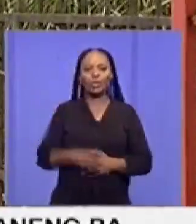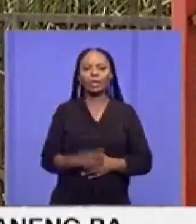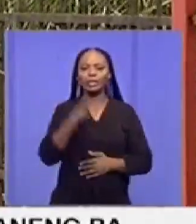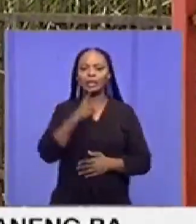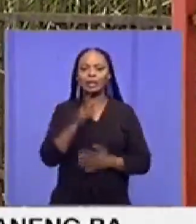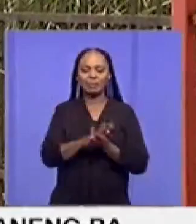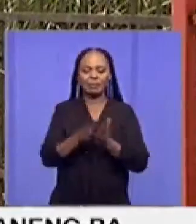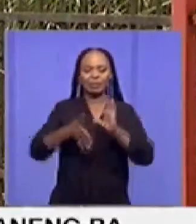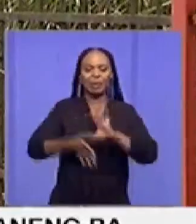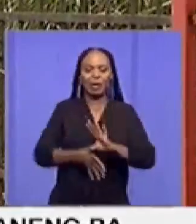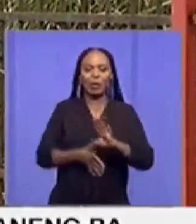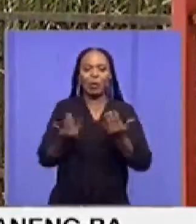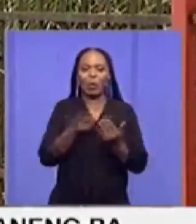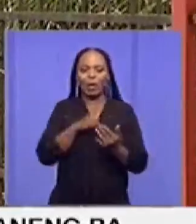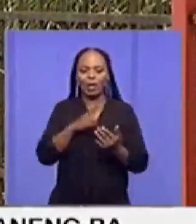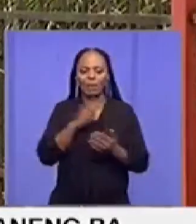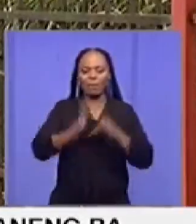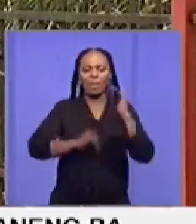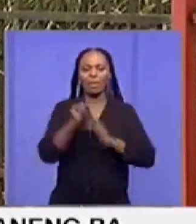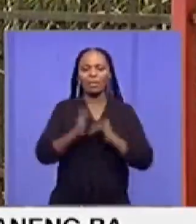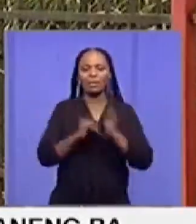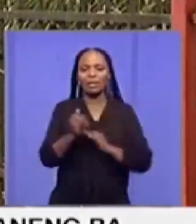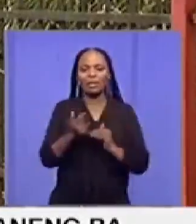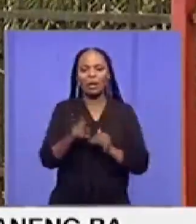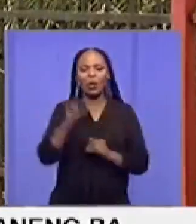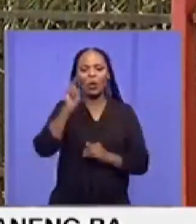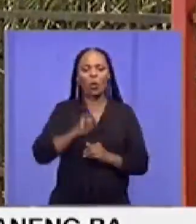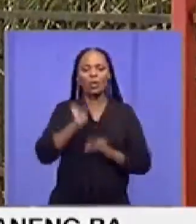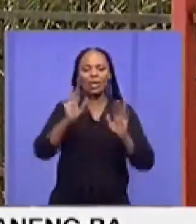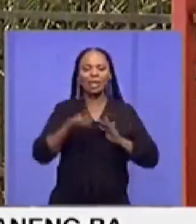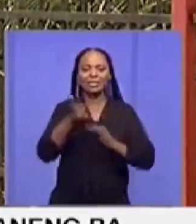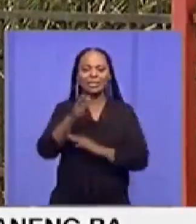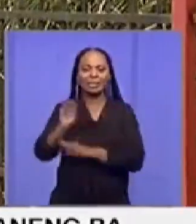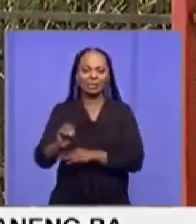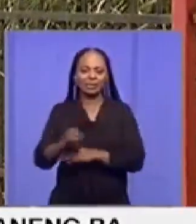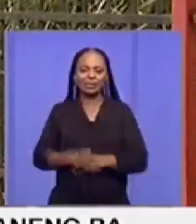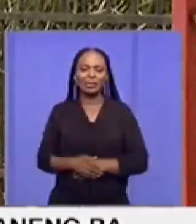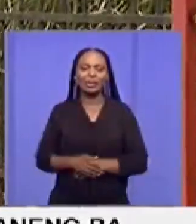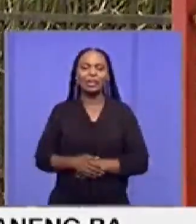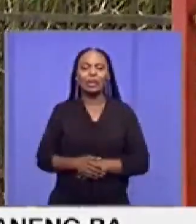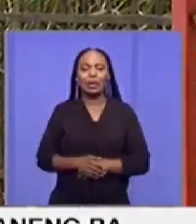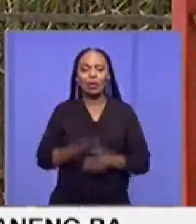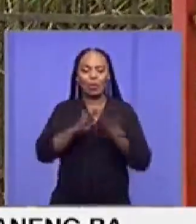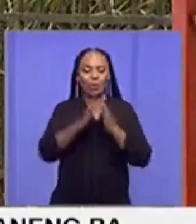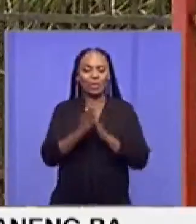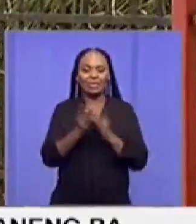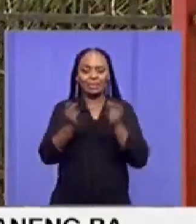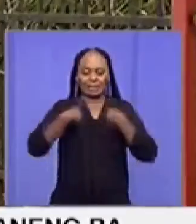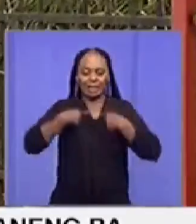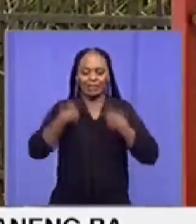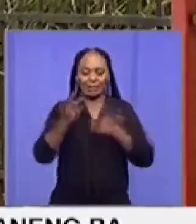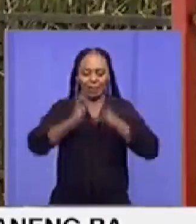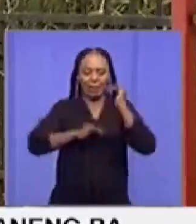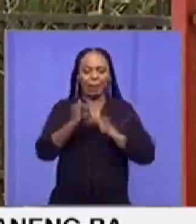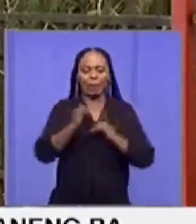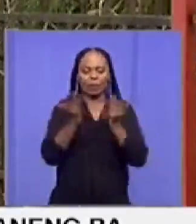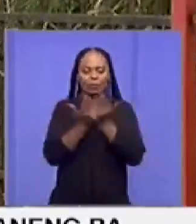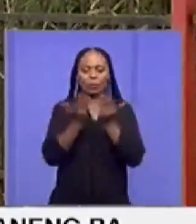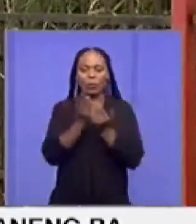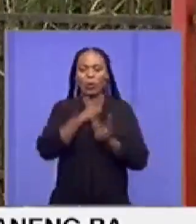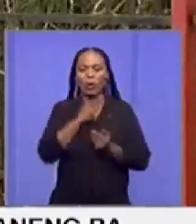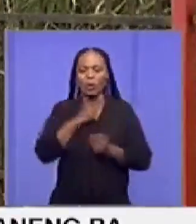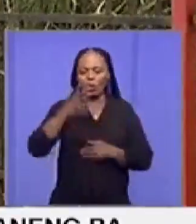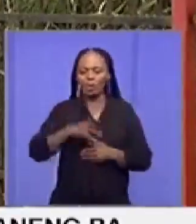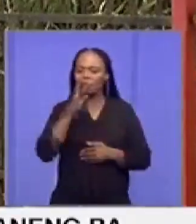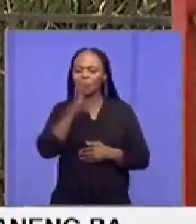mo selokong. Sekolo seno se agilwe ka di 1960s ke baagi ka bane ba ithaopa ba bona gore go na le tlhokego ya